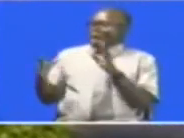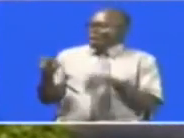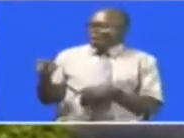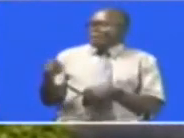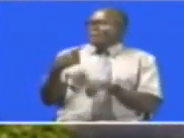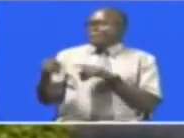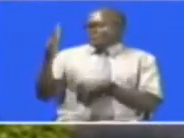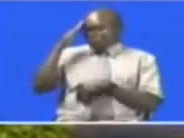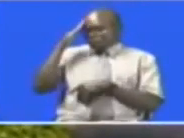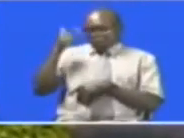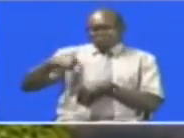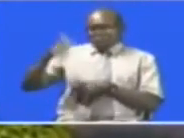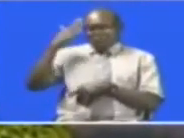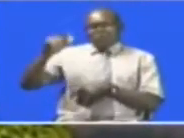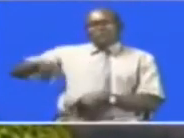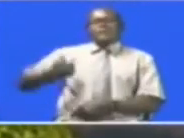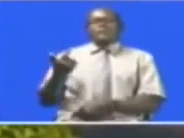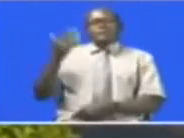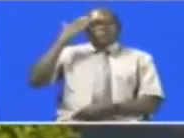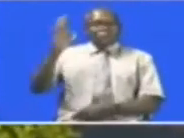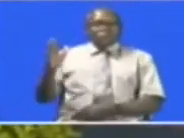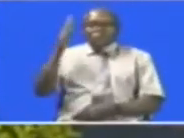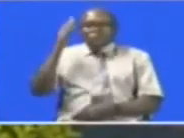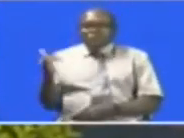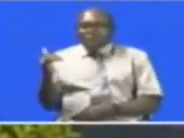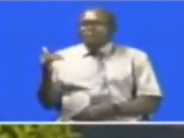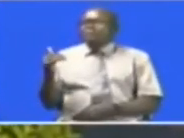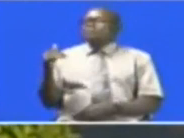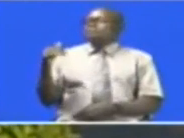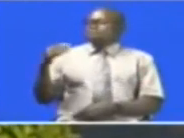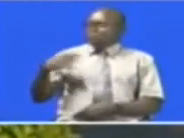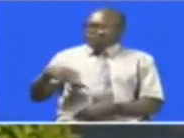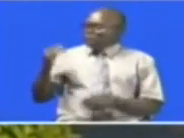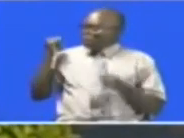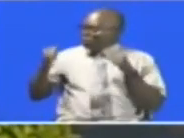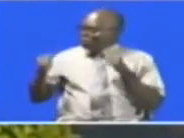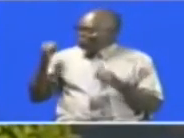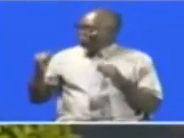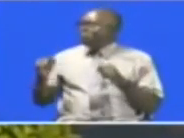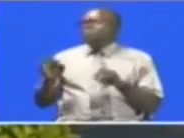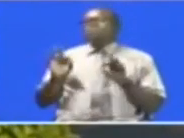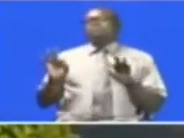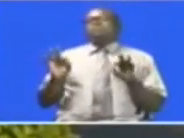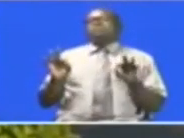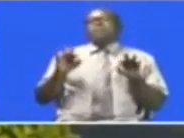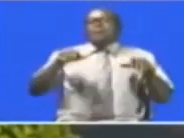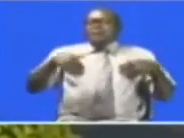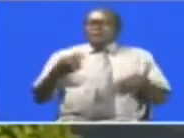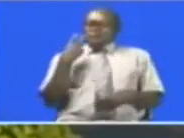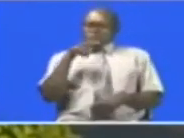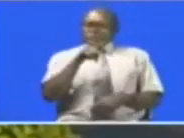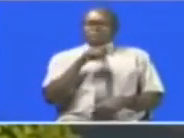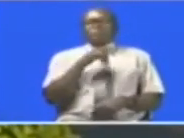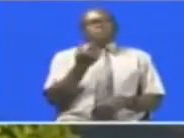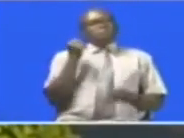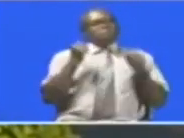yes. But, you know, we don't know ourselves. Yes. Because we are, at least are people who are cool. Do you still consider yourself